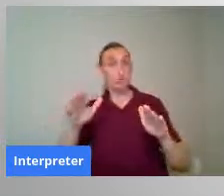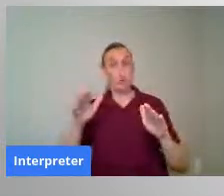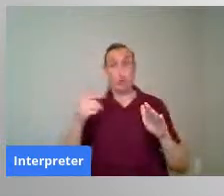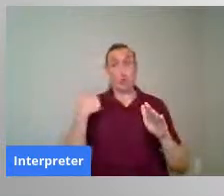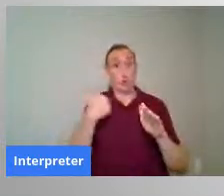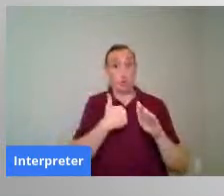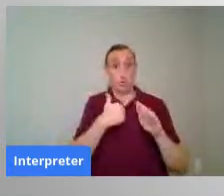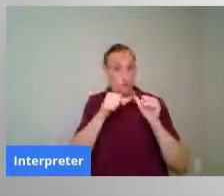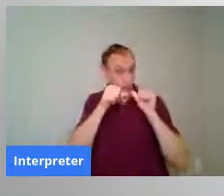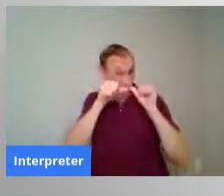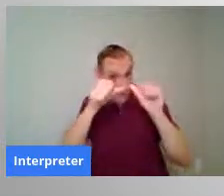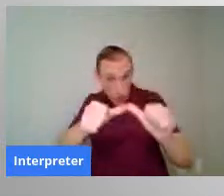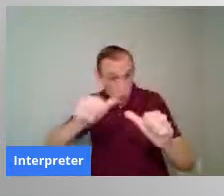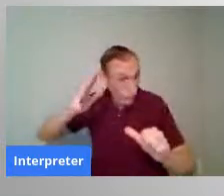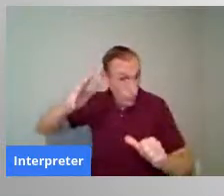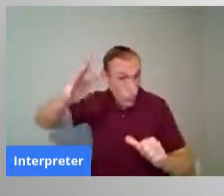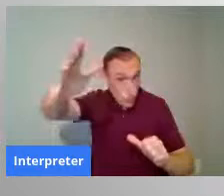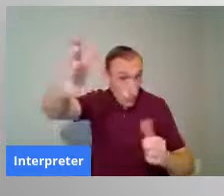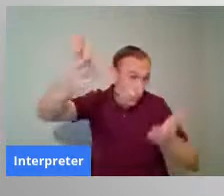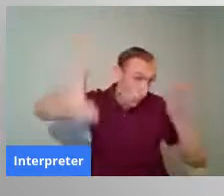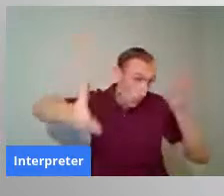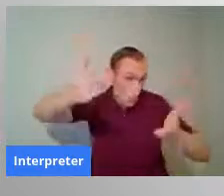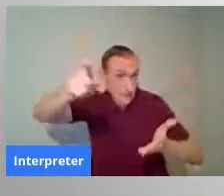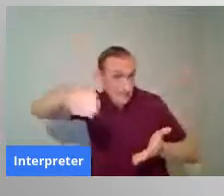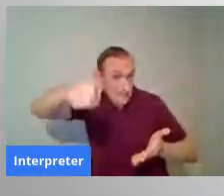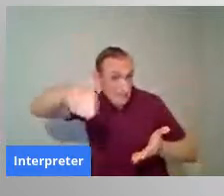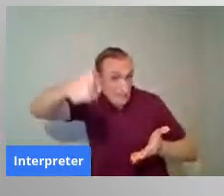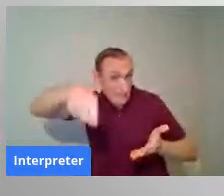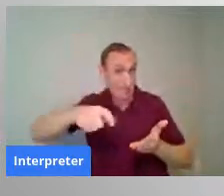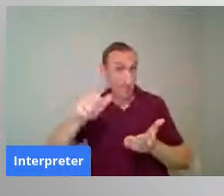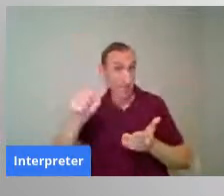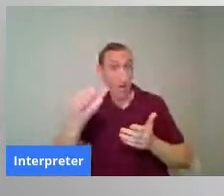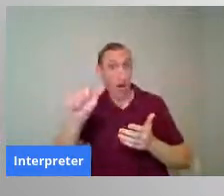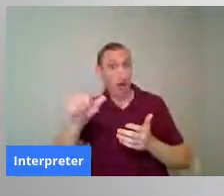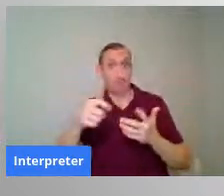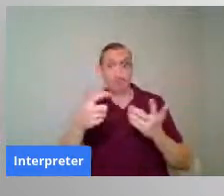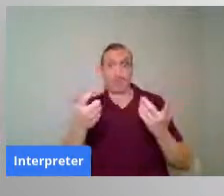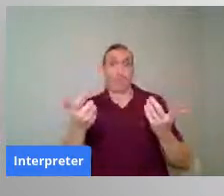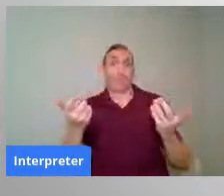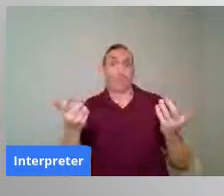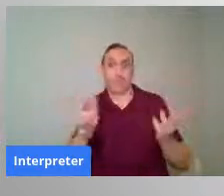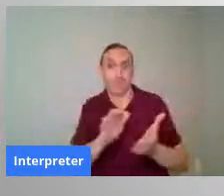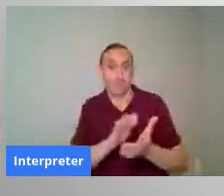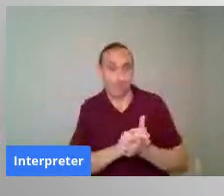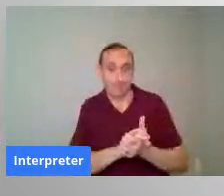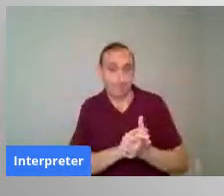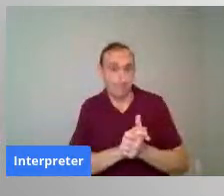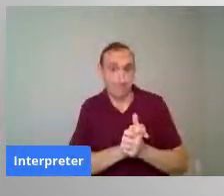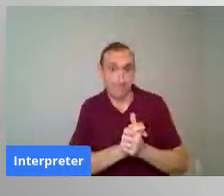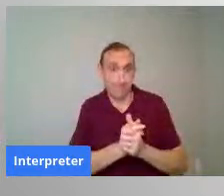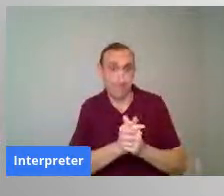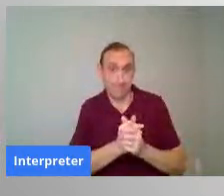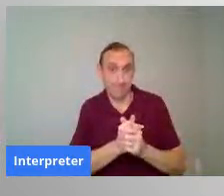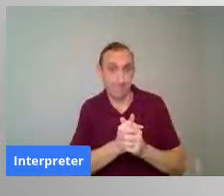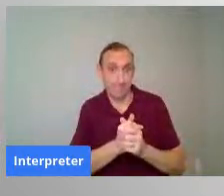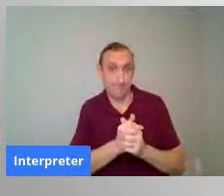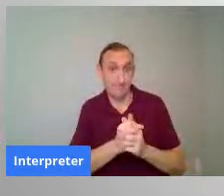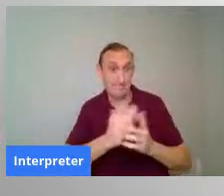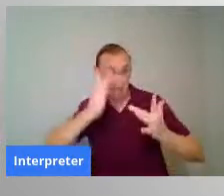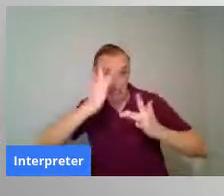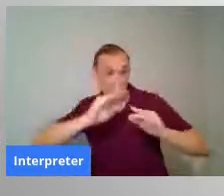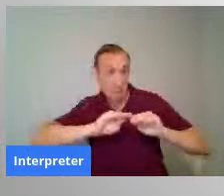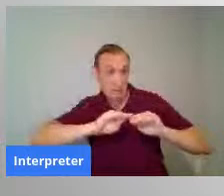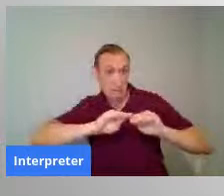if needed when we, have other rounds of this unfortunate pandemic and